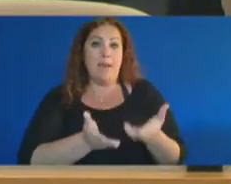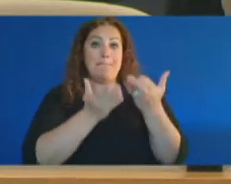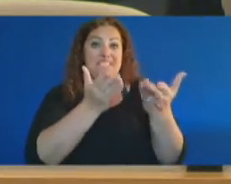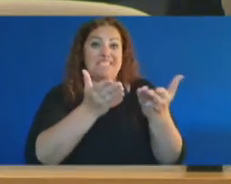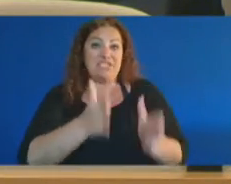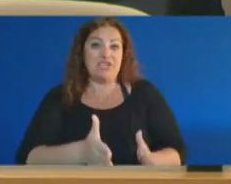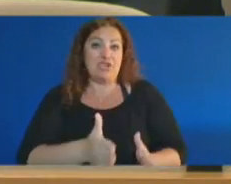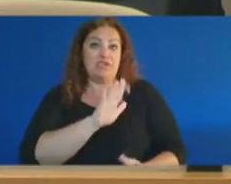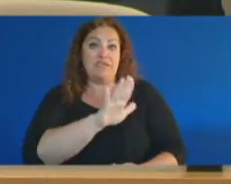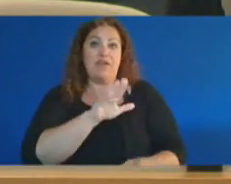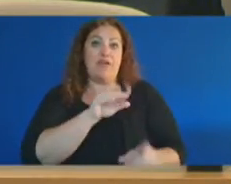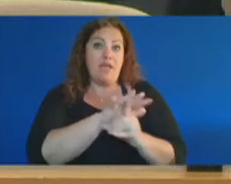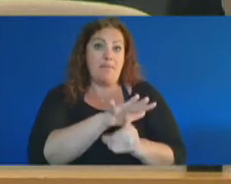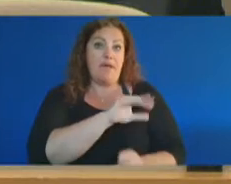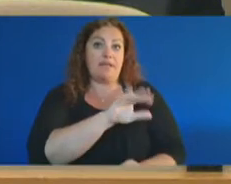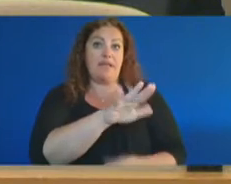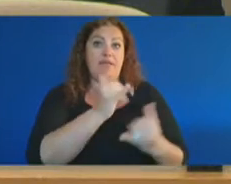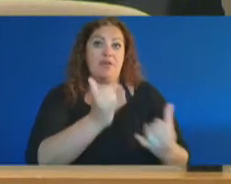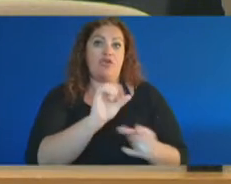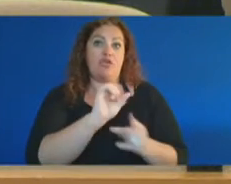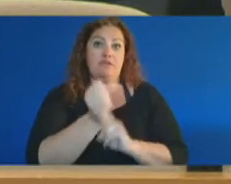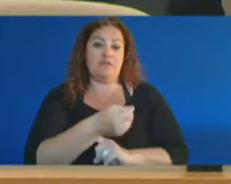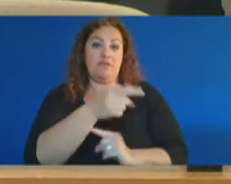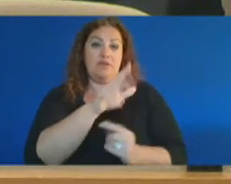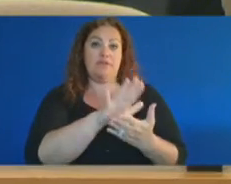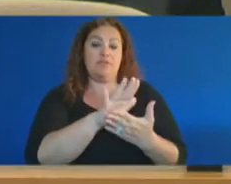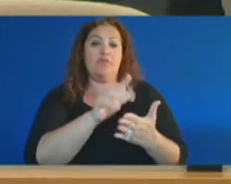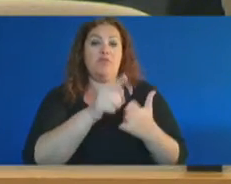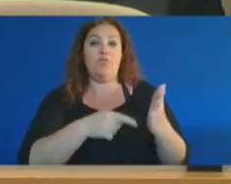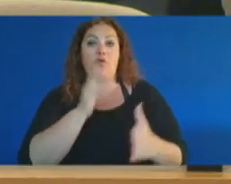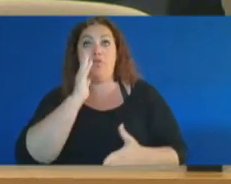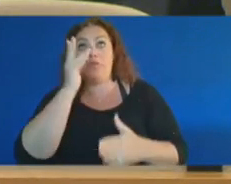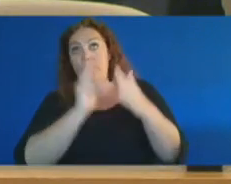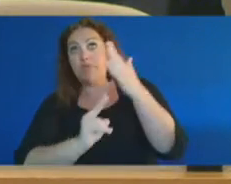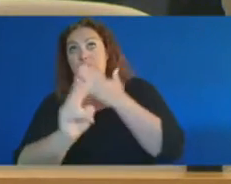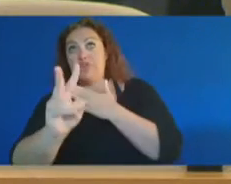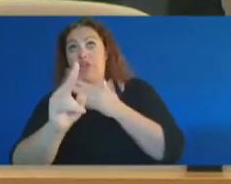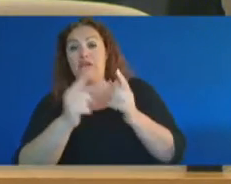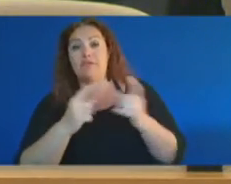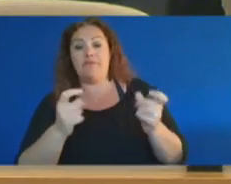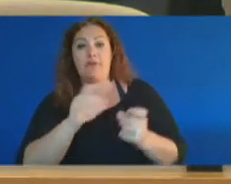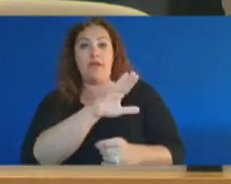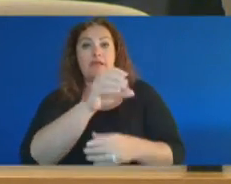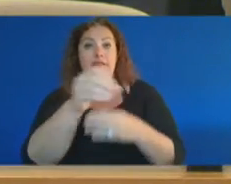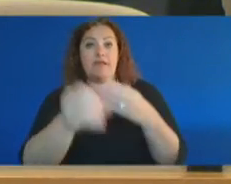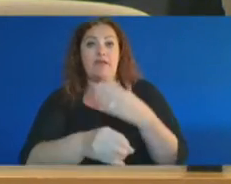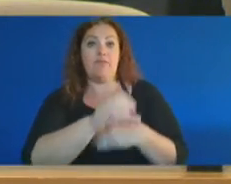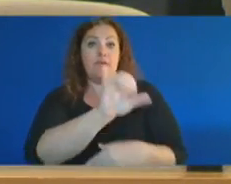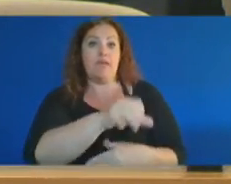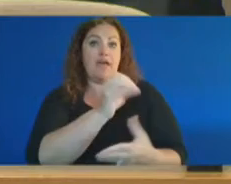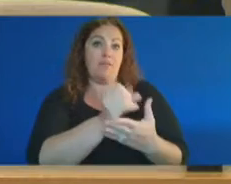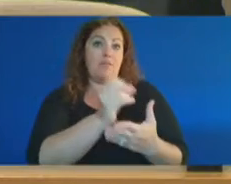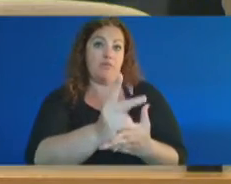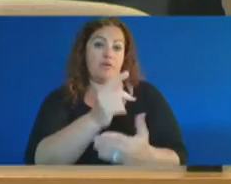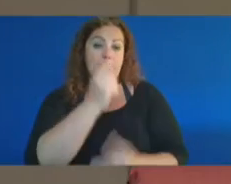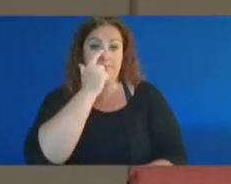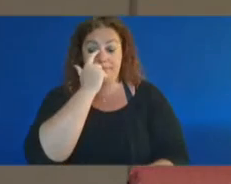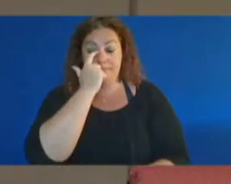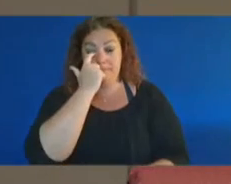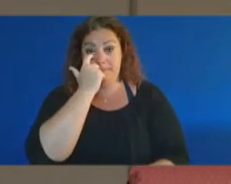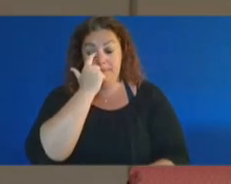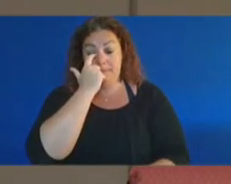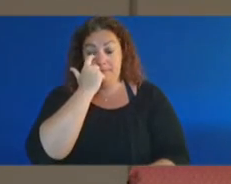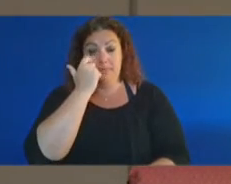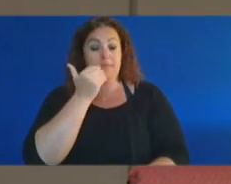impacts and the current situation at the school and what we would Project based on the outcome of that approval thank